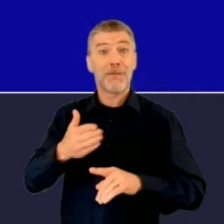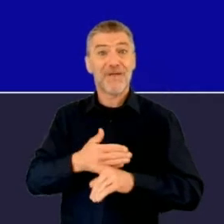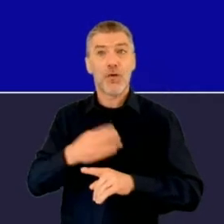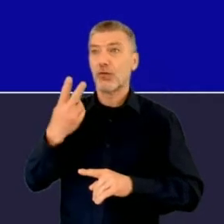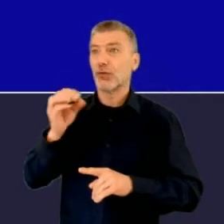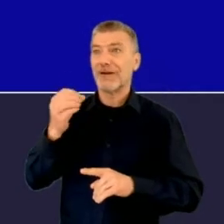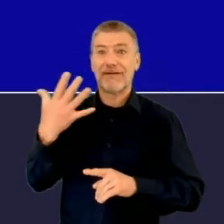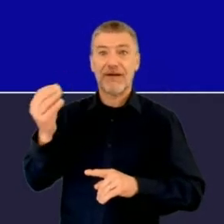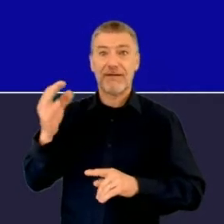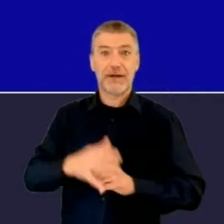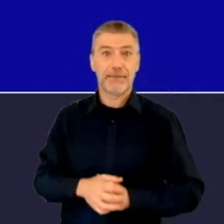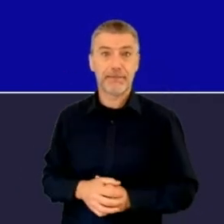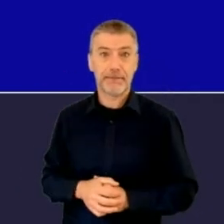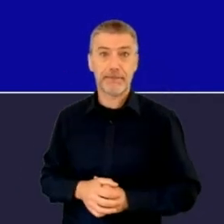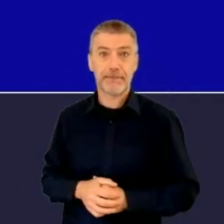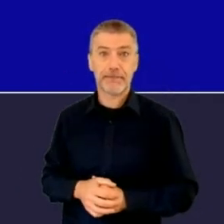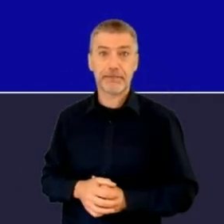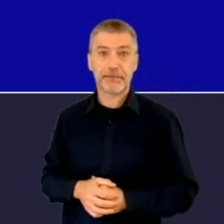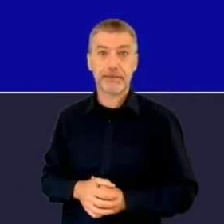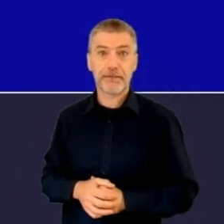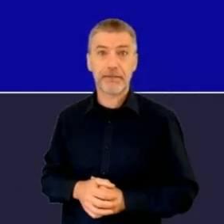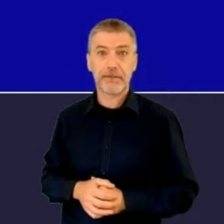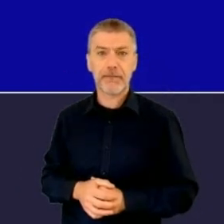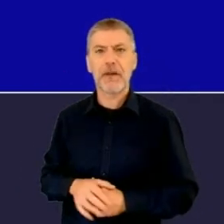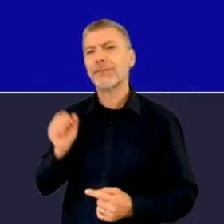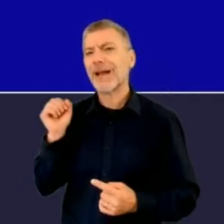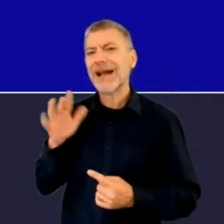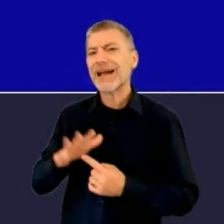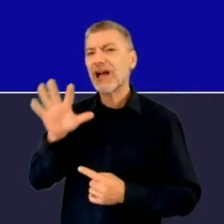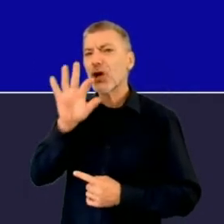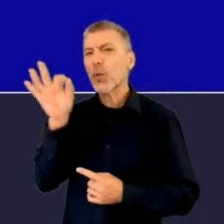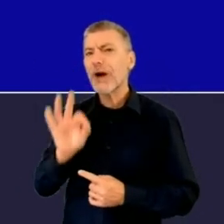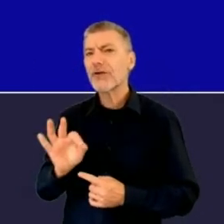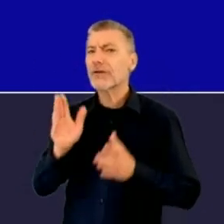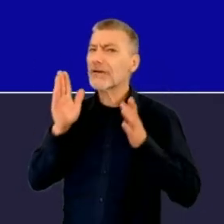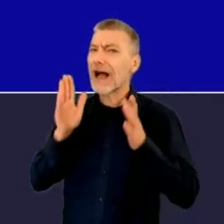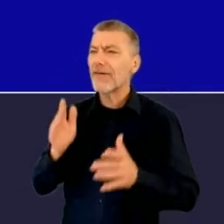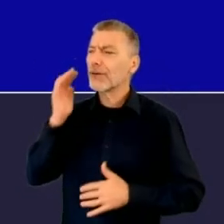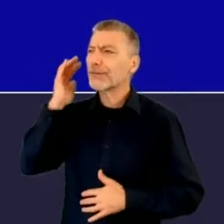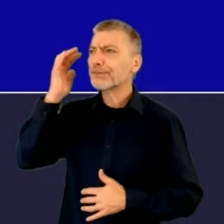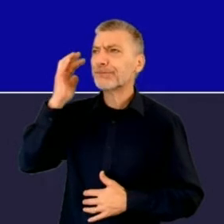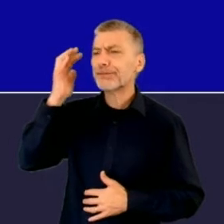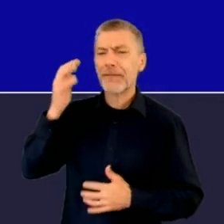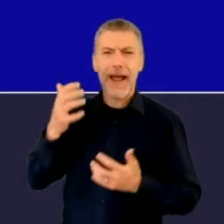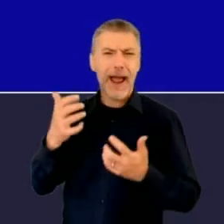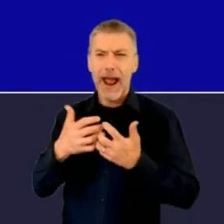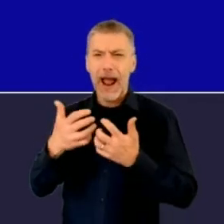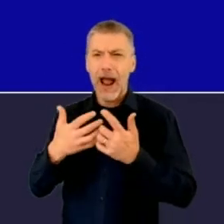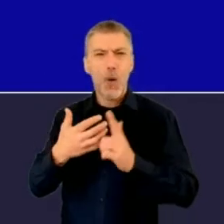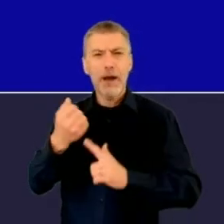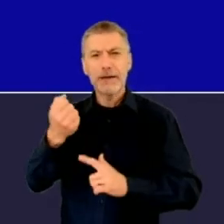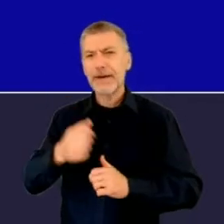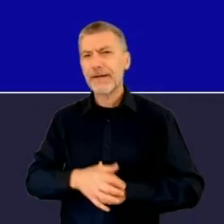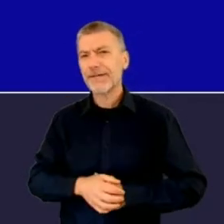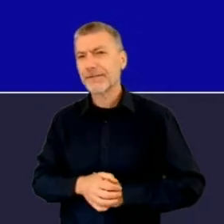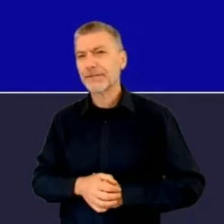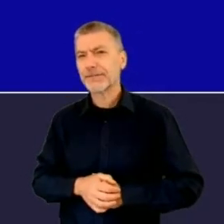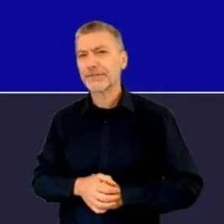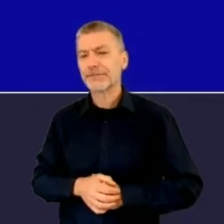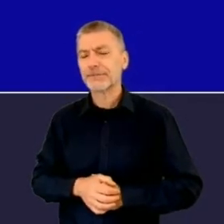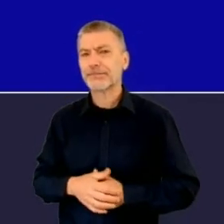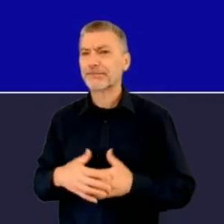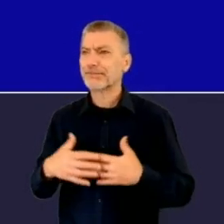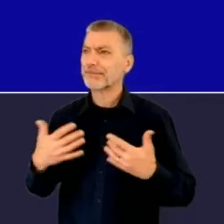But one of the key questions that we have to think about here and how we're going to do this is how are we going to do this at the same